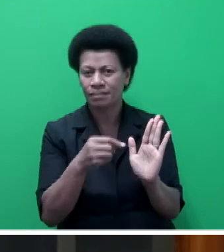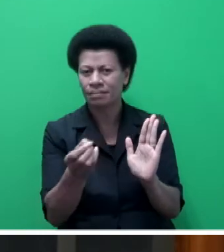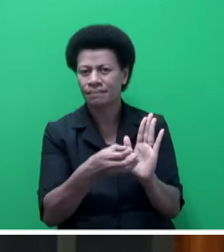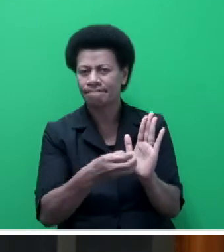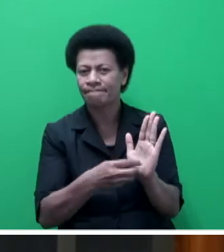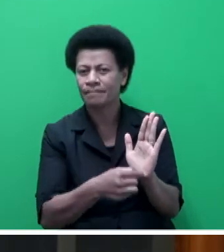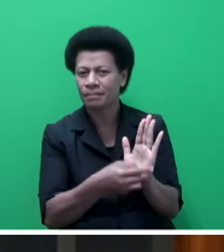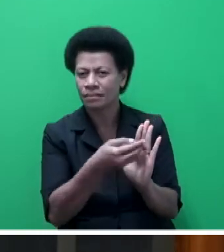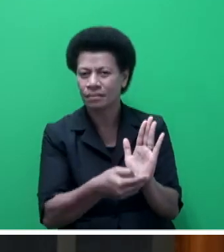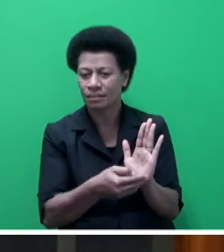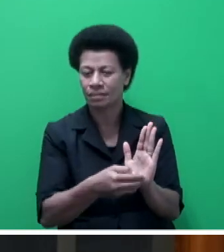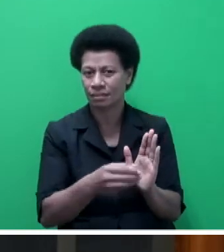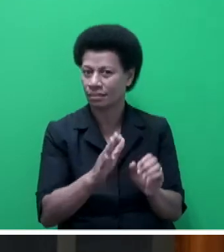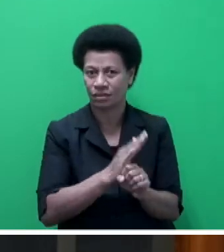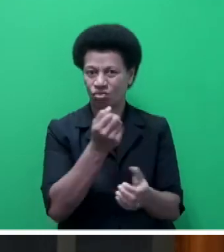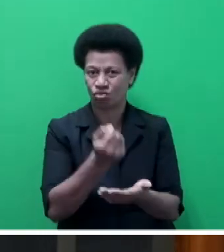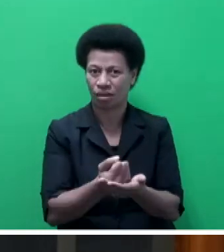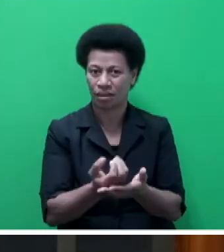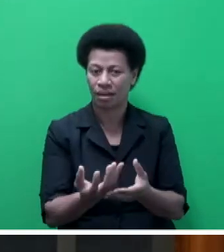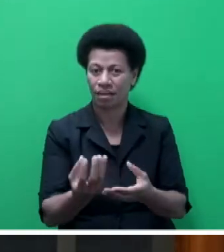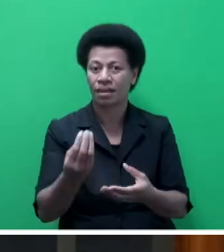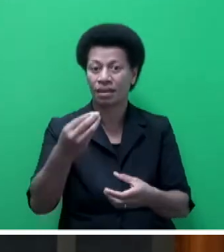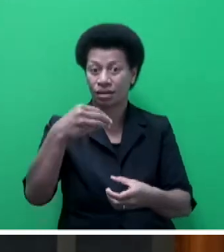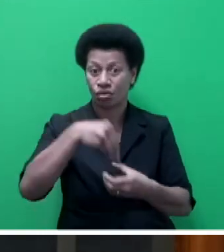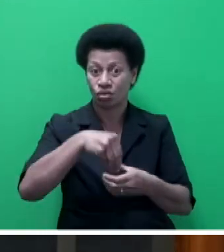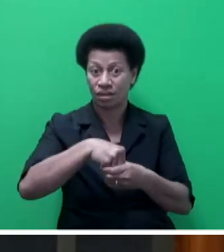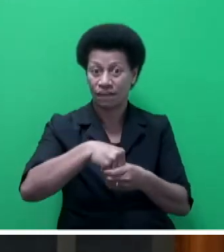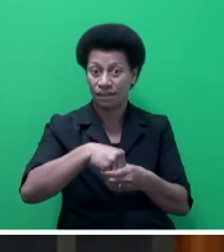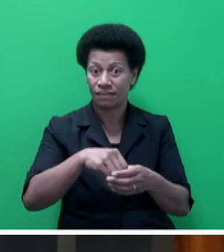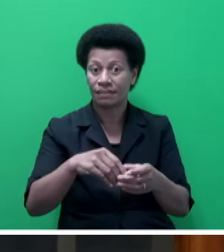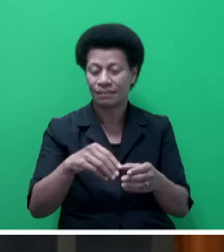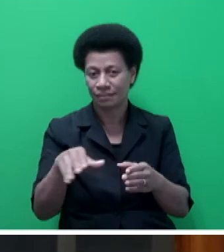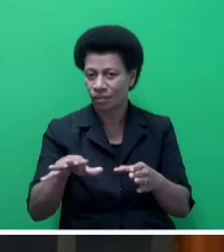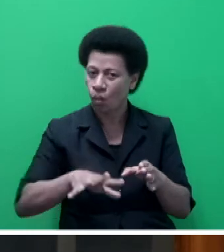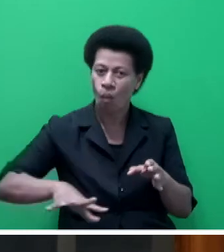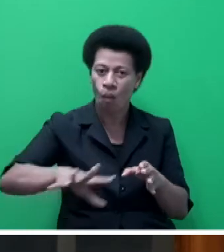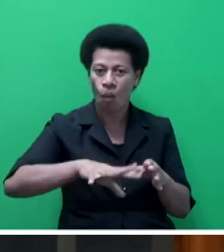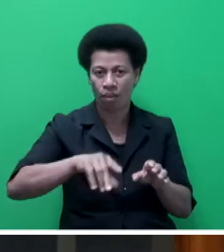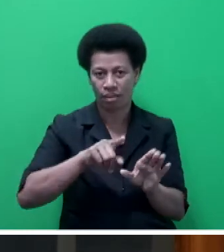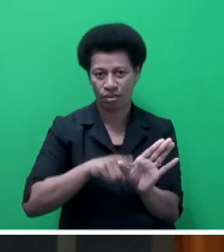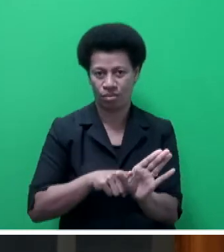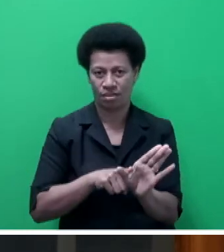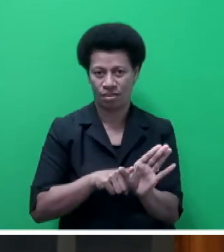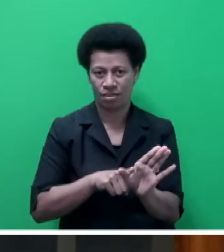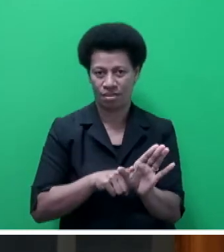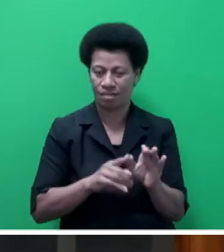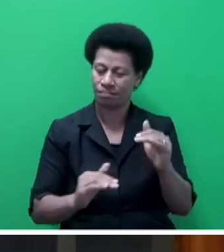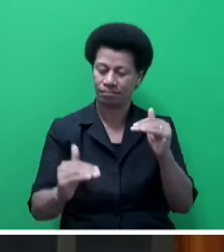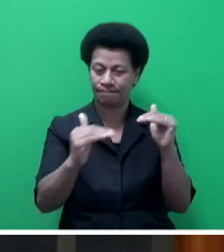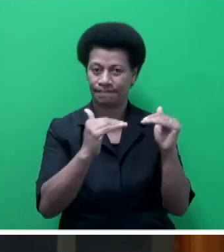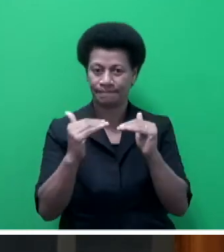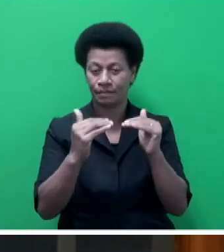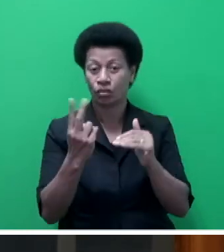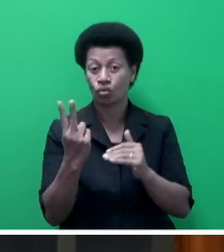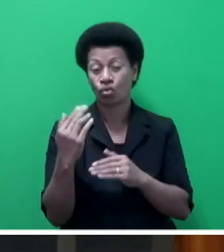ensure that it is inclusive and truly representative of youth priorities. With 200 youths